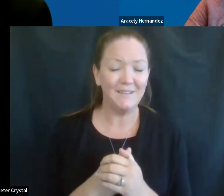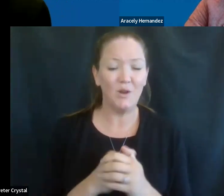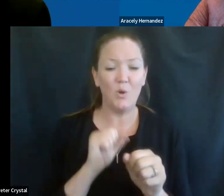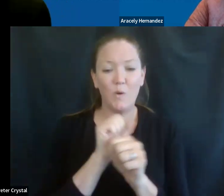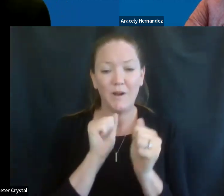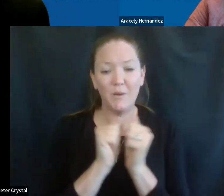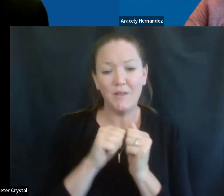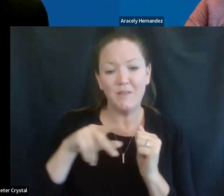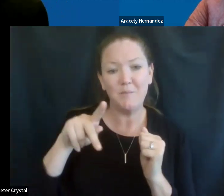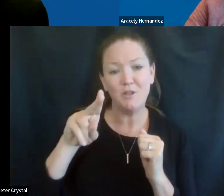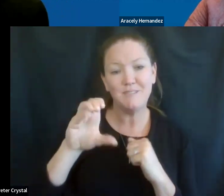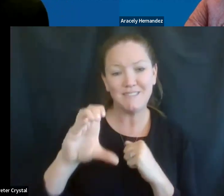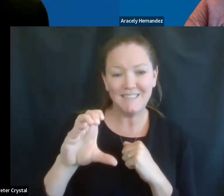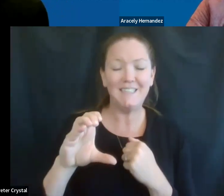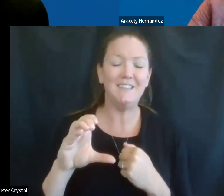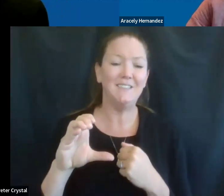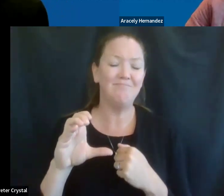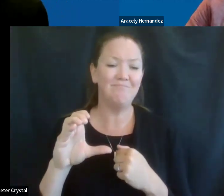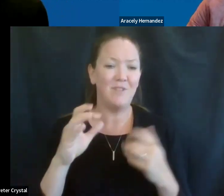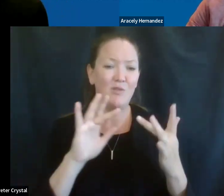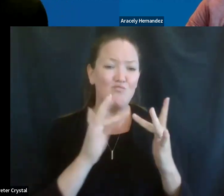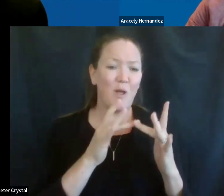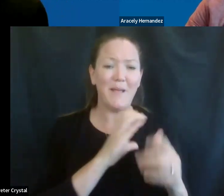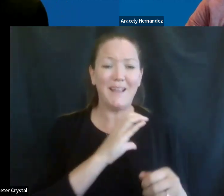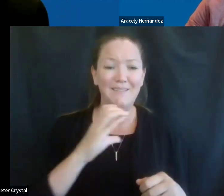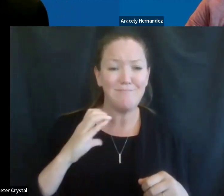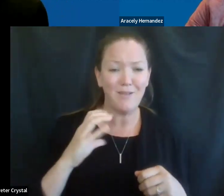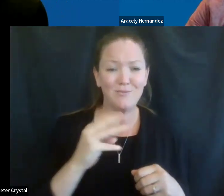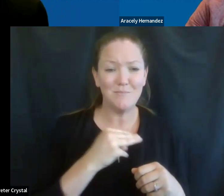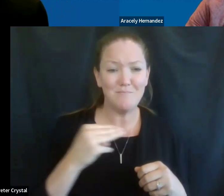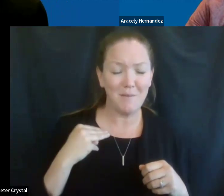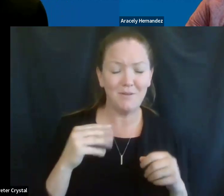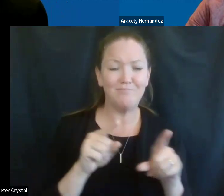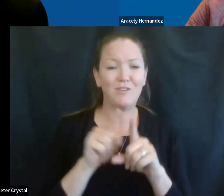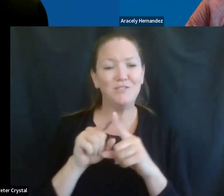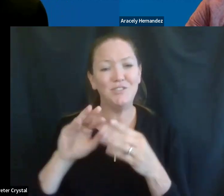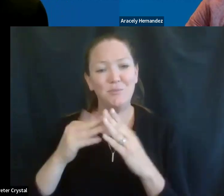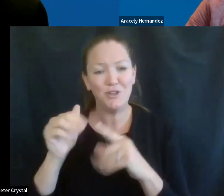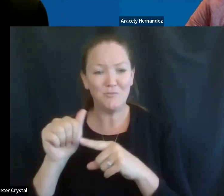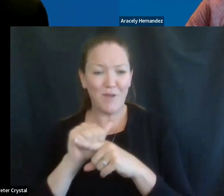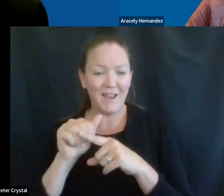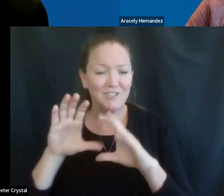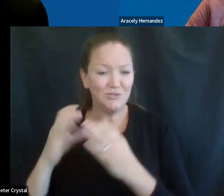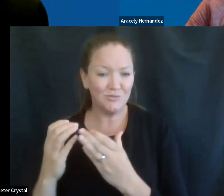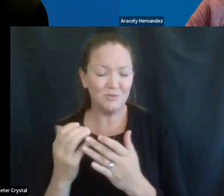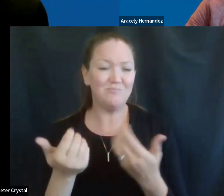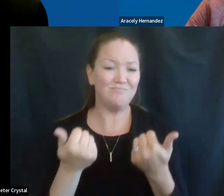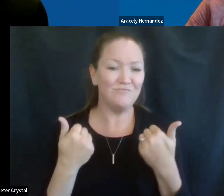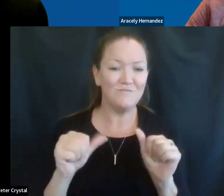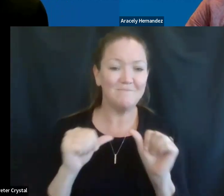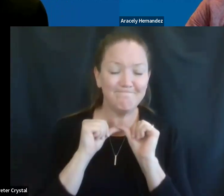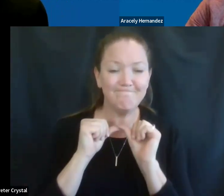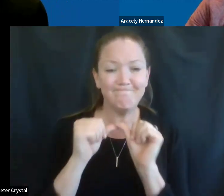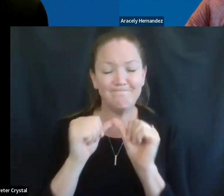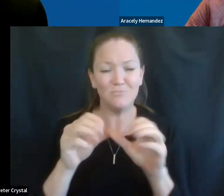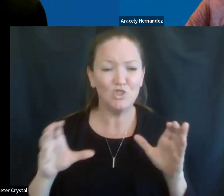PUC and the Broadband Council members and the community of practice folks here to continue to do and implement